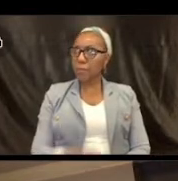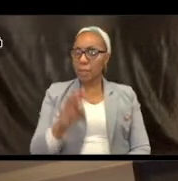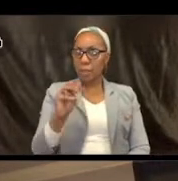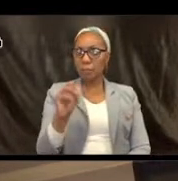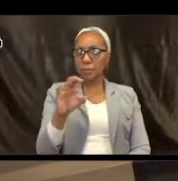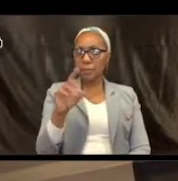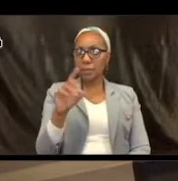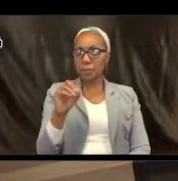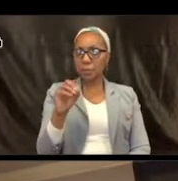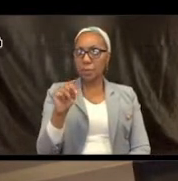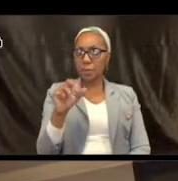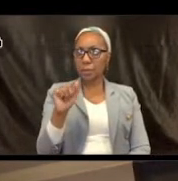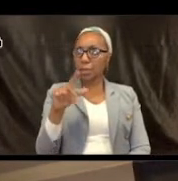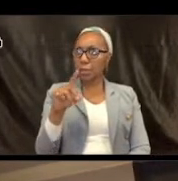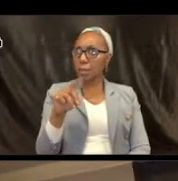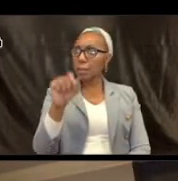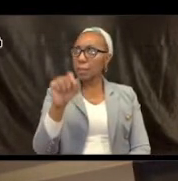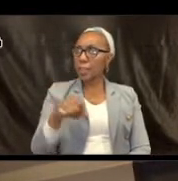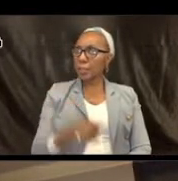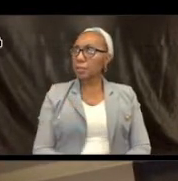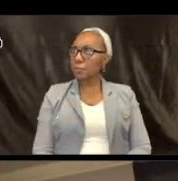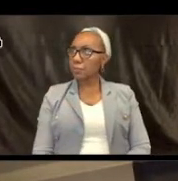McDonald, Yes.